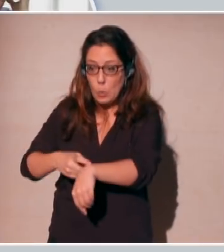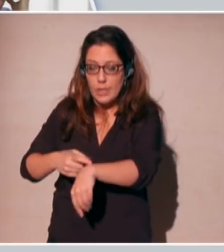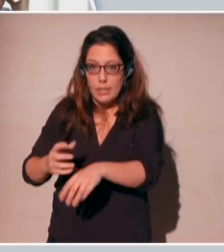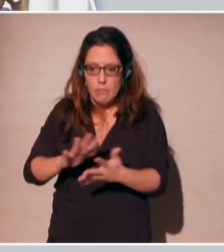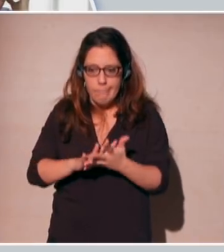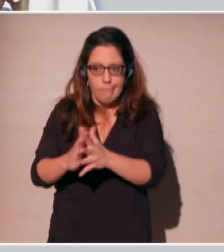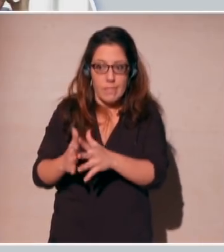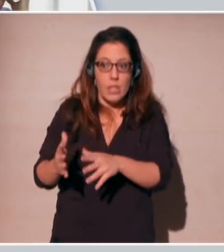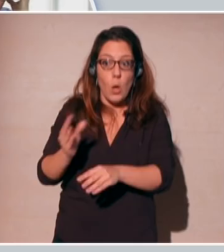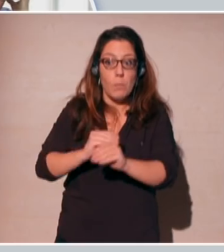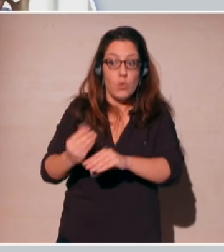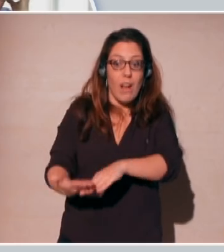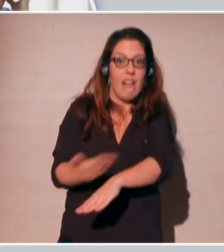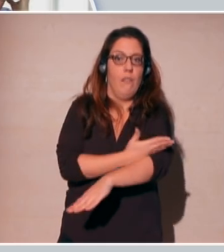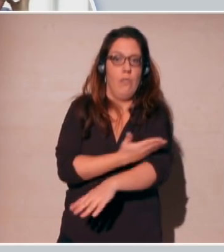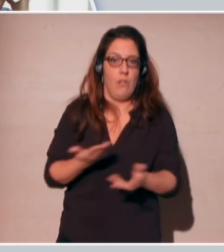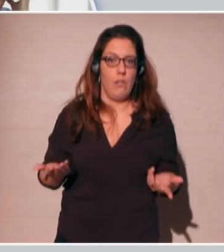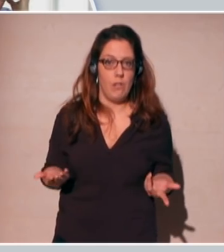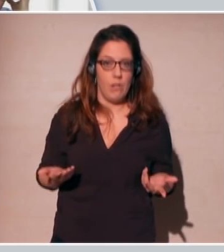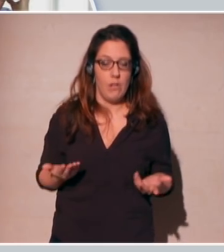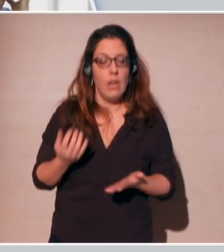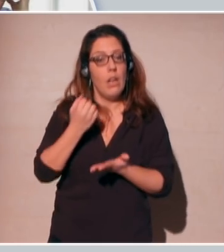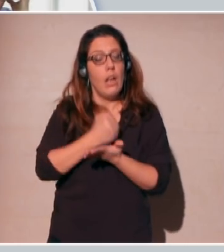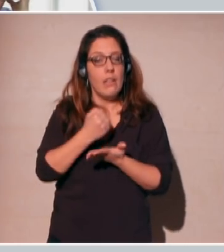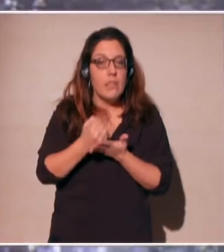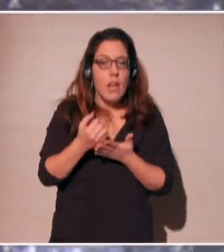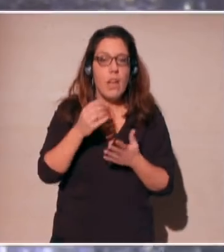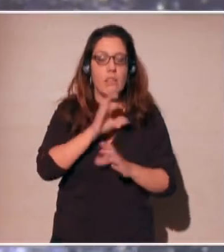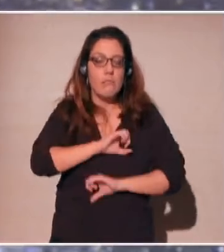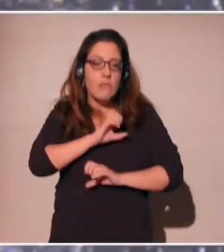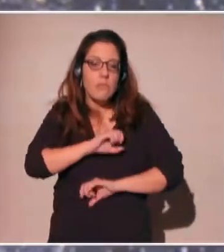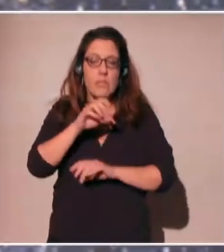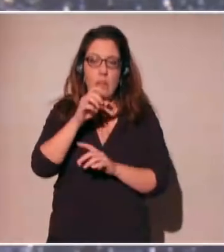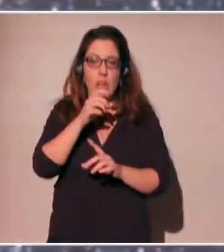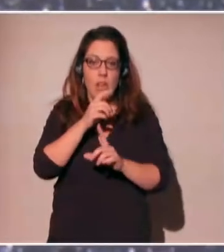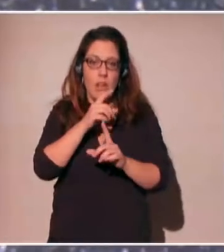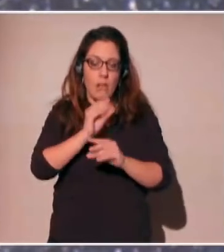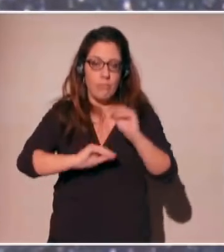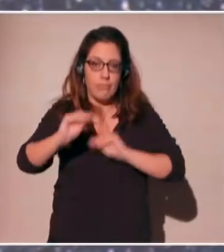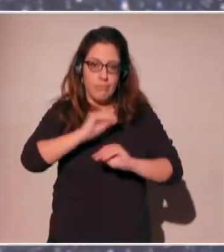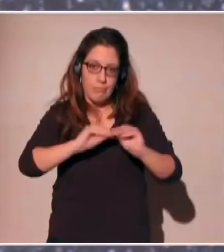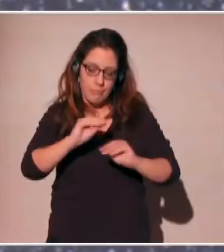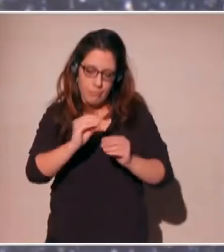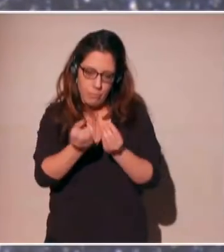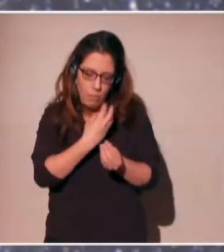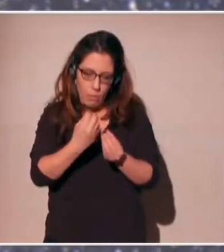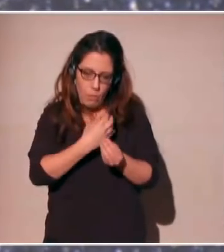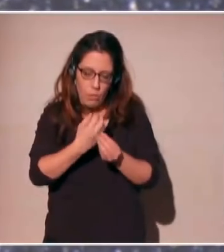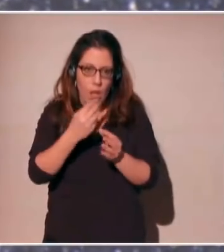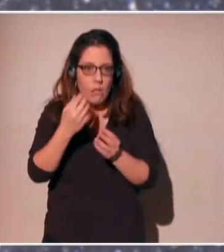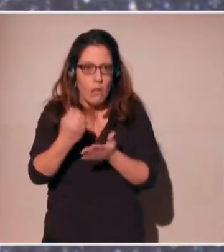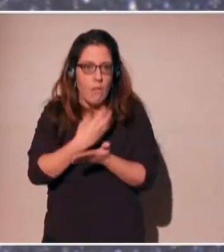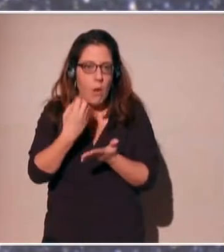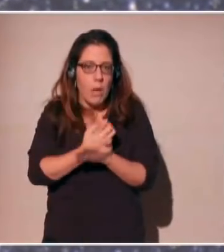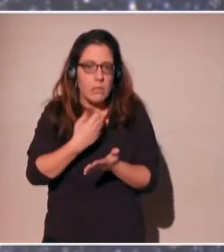these tests inferences and ideas we didn't know we can find. We can reduce the administrative burden and make clinicians and